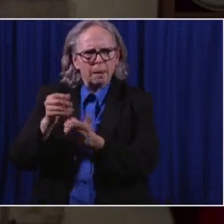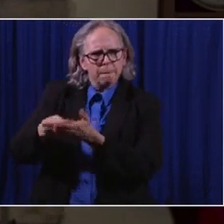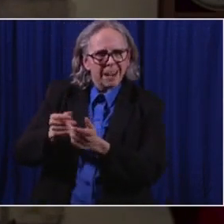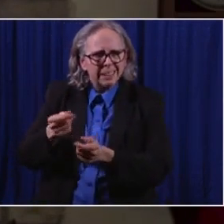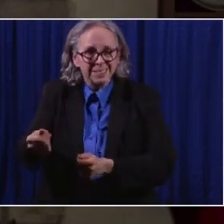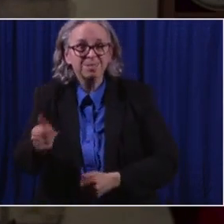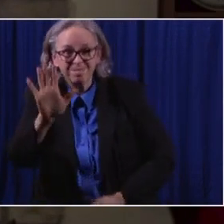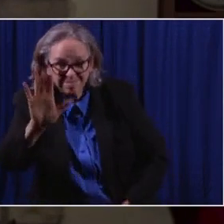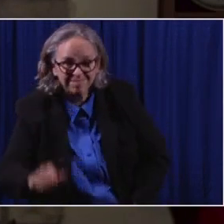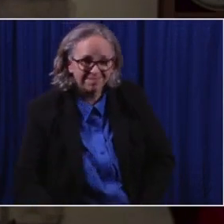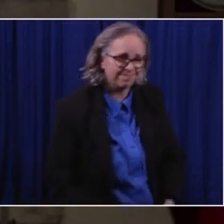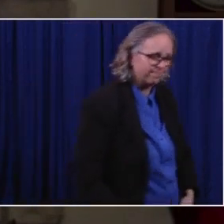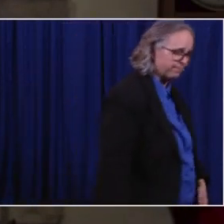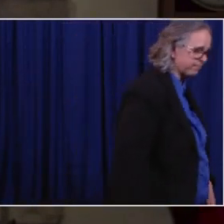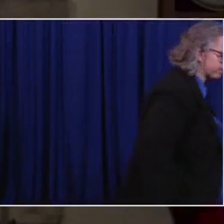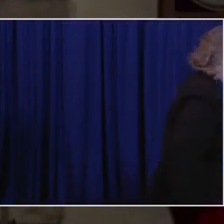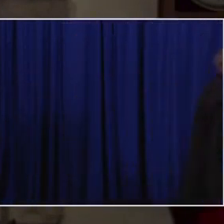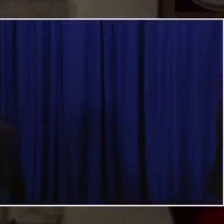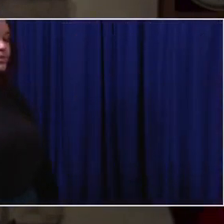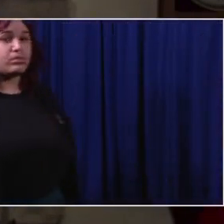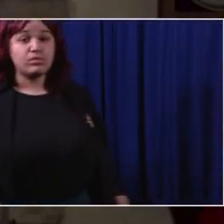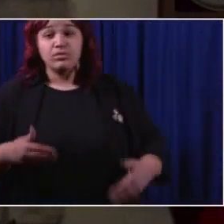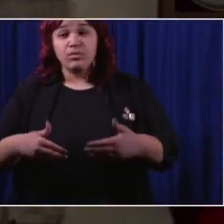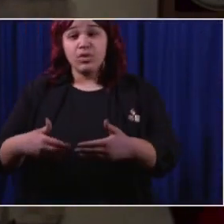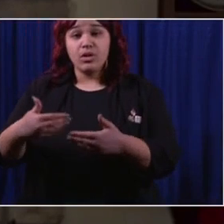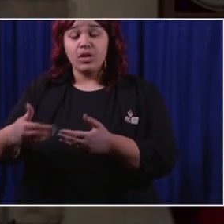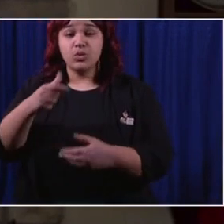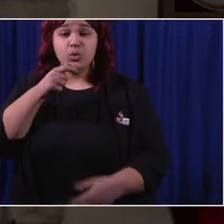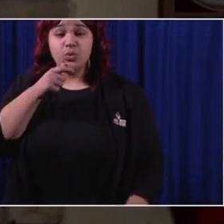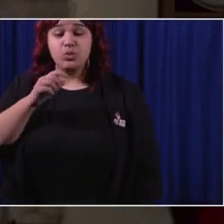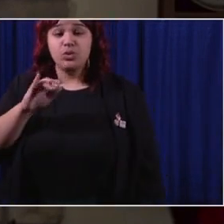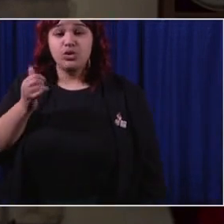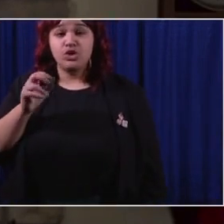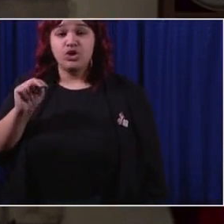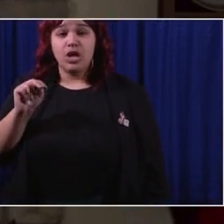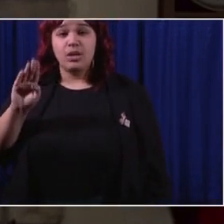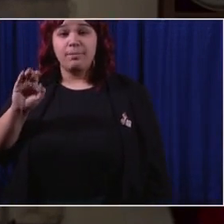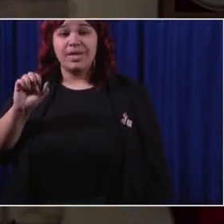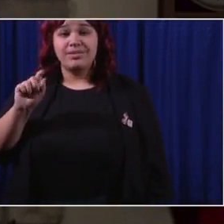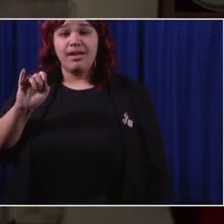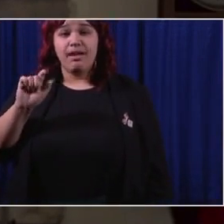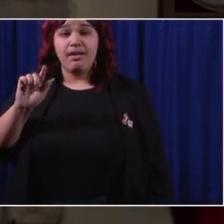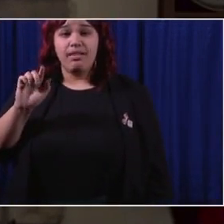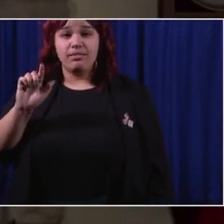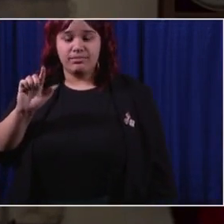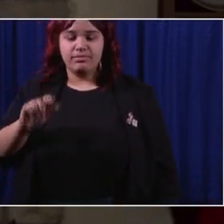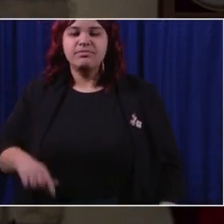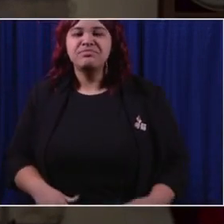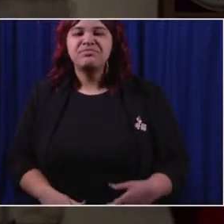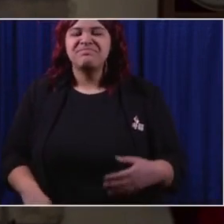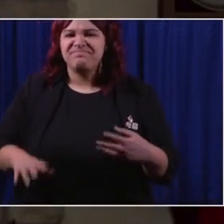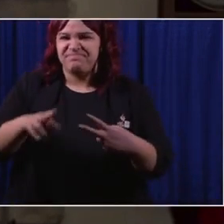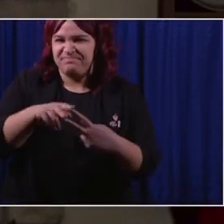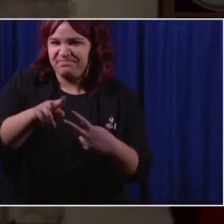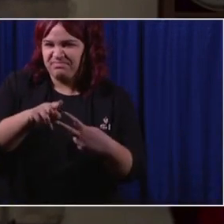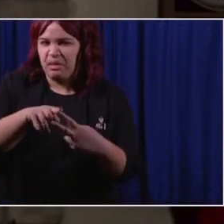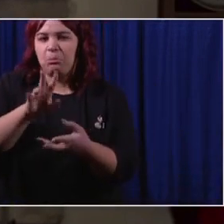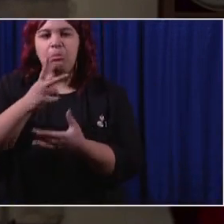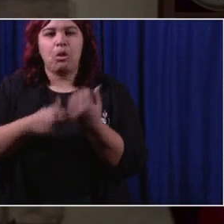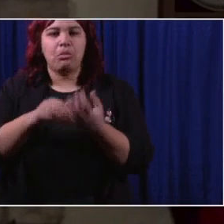WHIO. Governor, two-part question here for you. And as far as hospitals